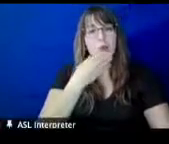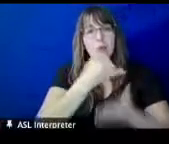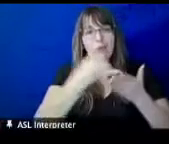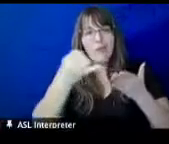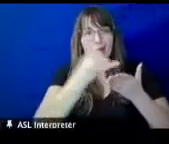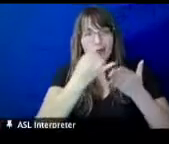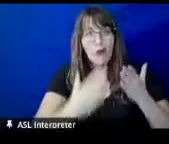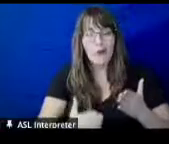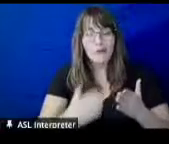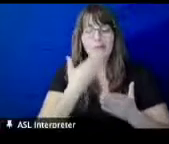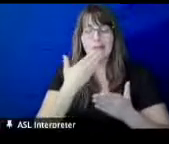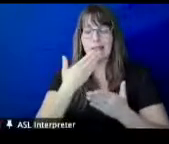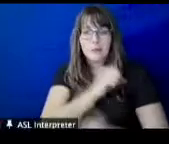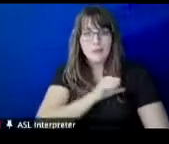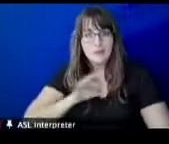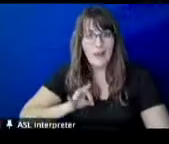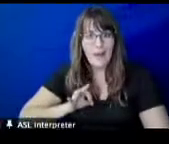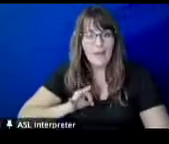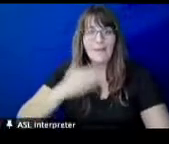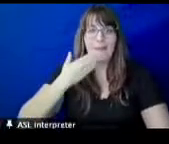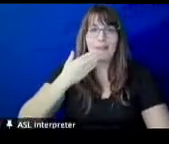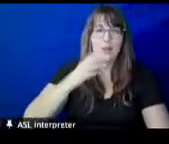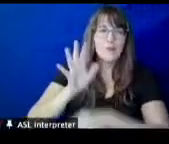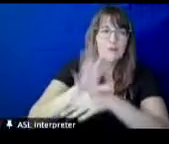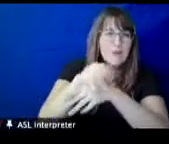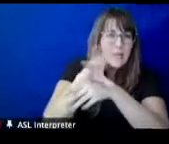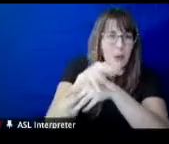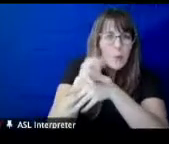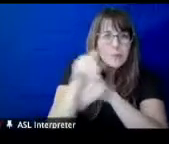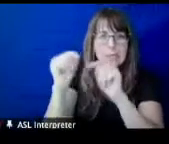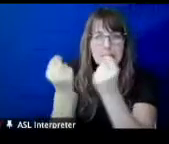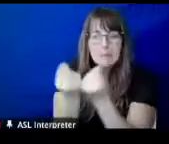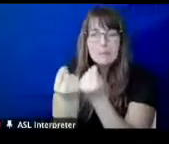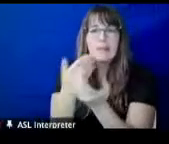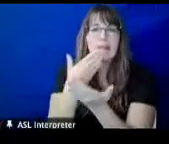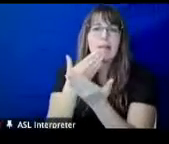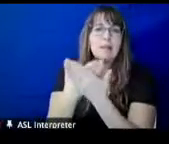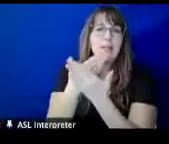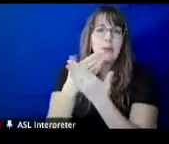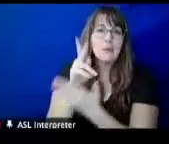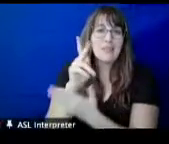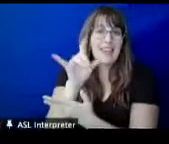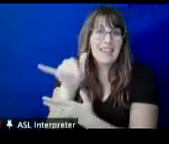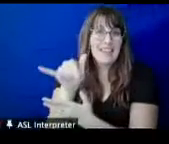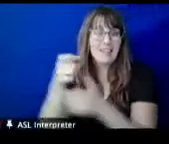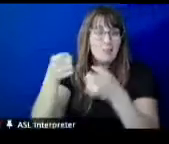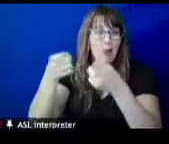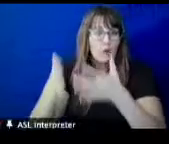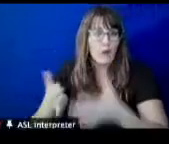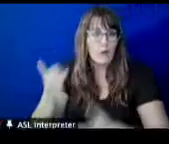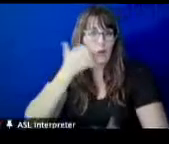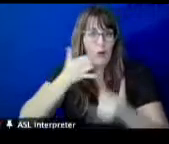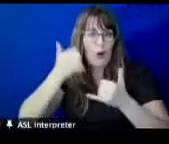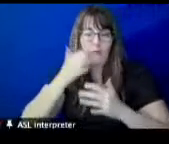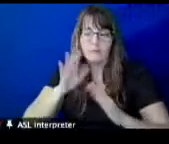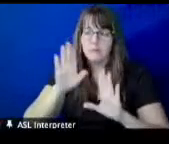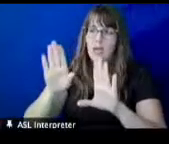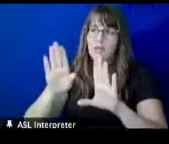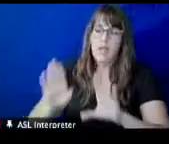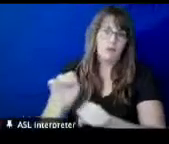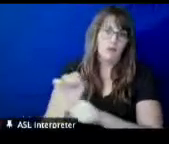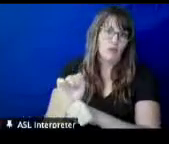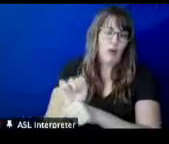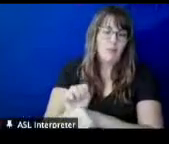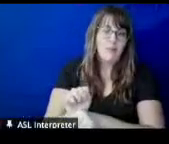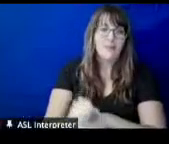our staff, all our video helpers, and particularly Katie, our moderator, who always does a fantastic job,